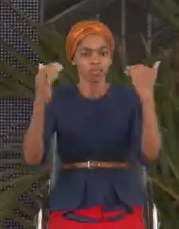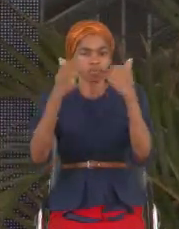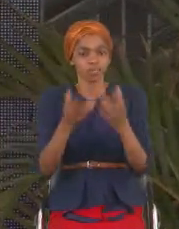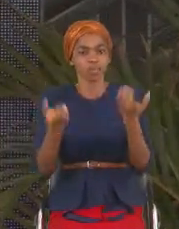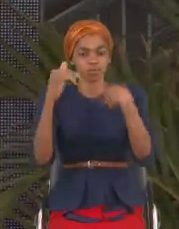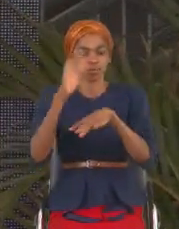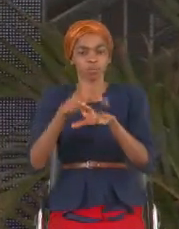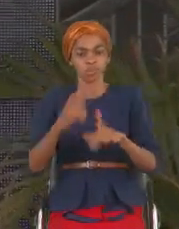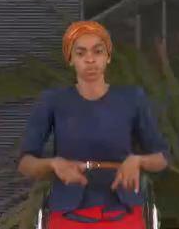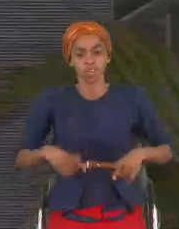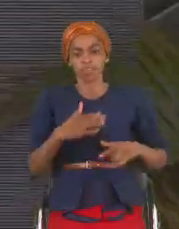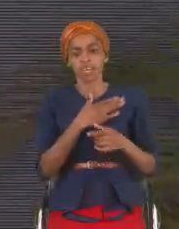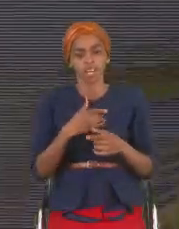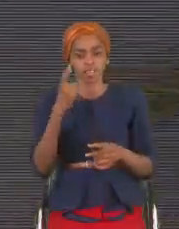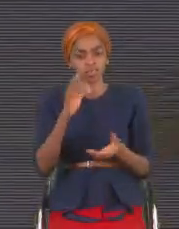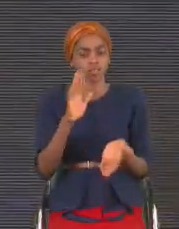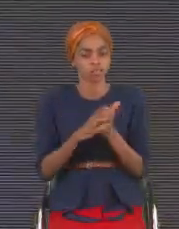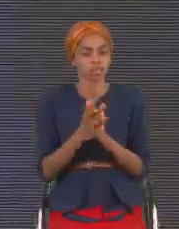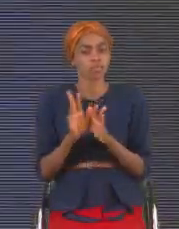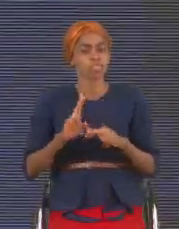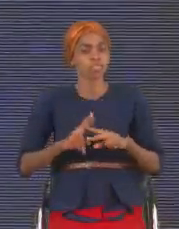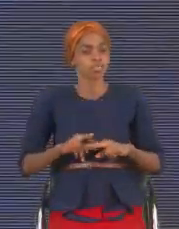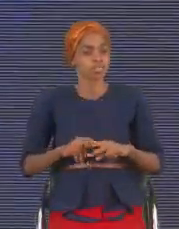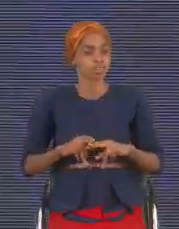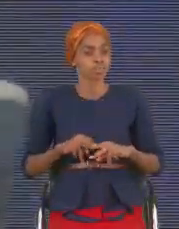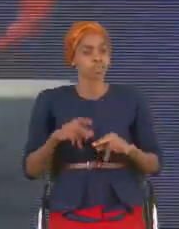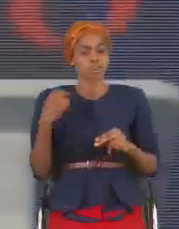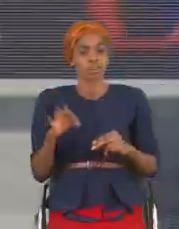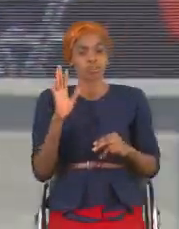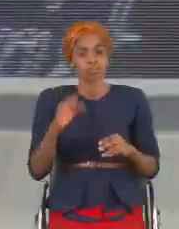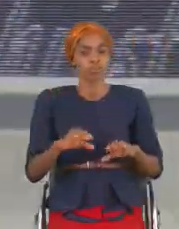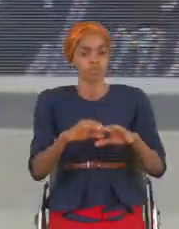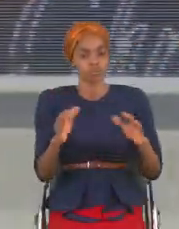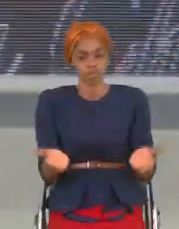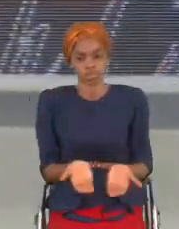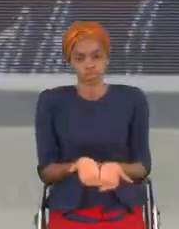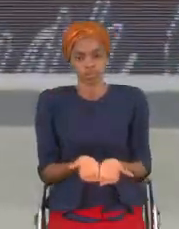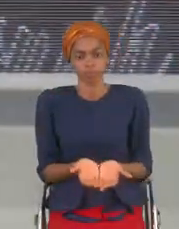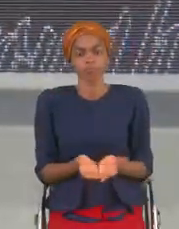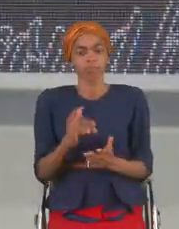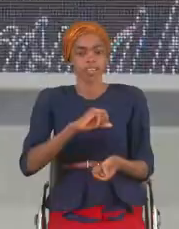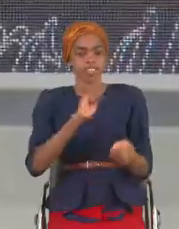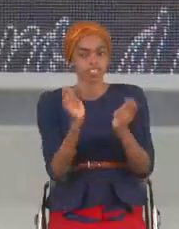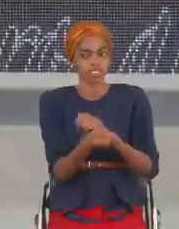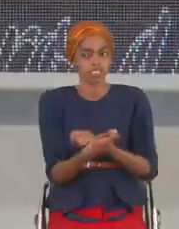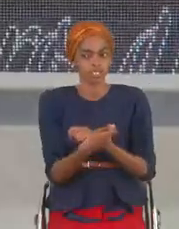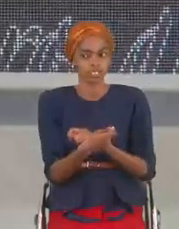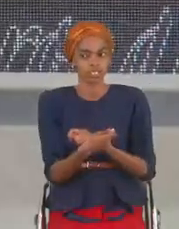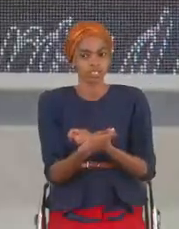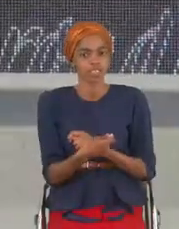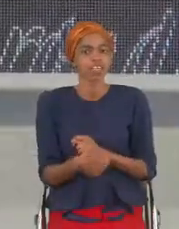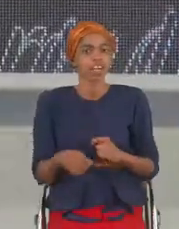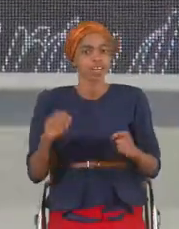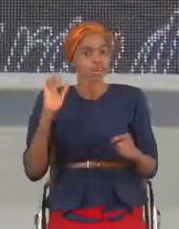life, and you become the salt of your community. A change that so happens